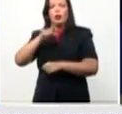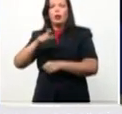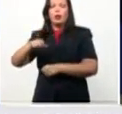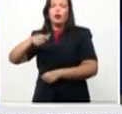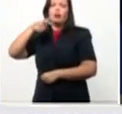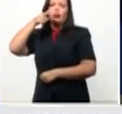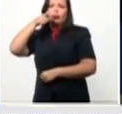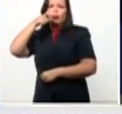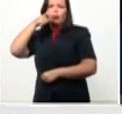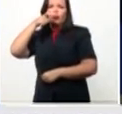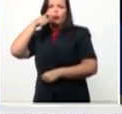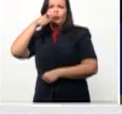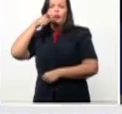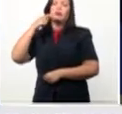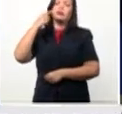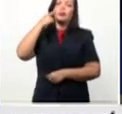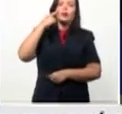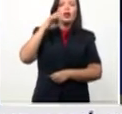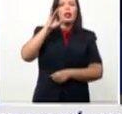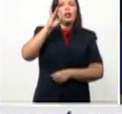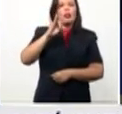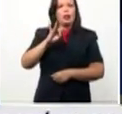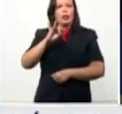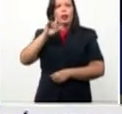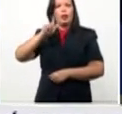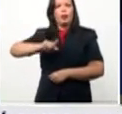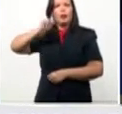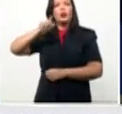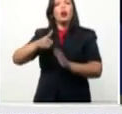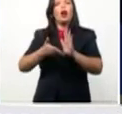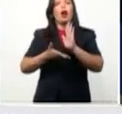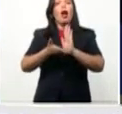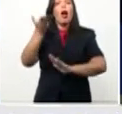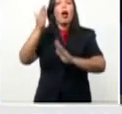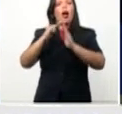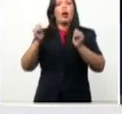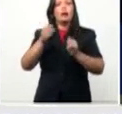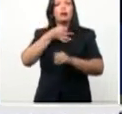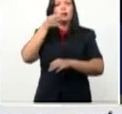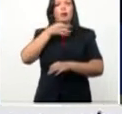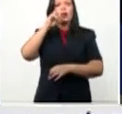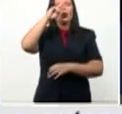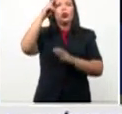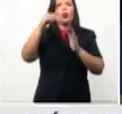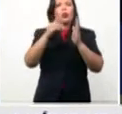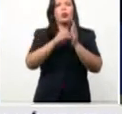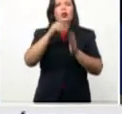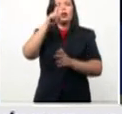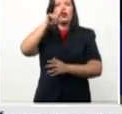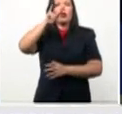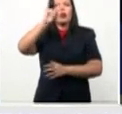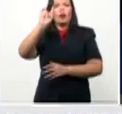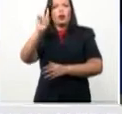say that out of the 2,191 diagnosed patients in Cuba,